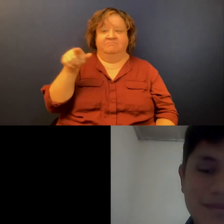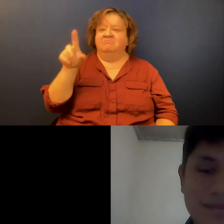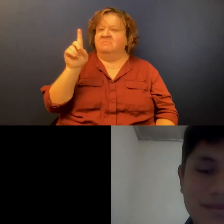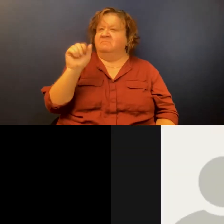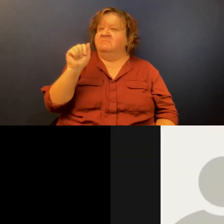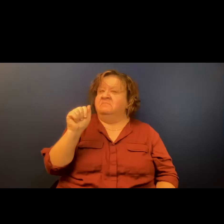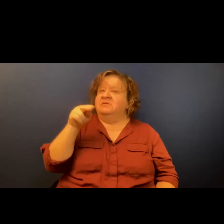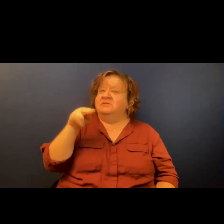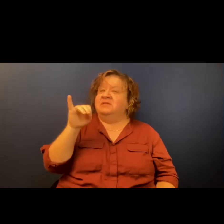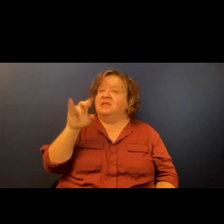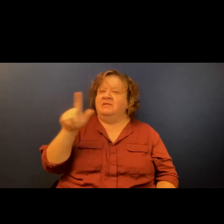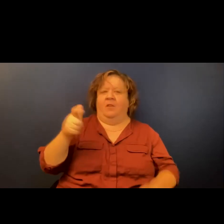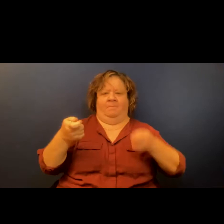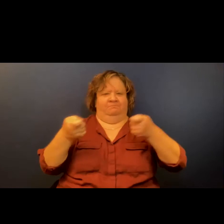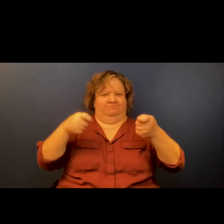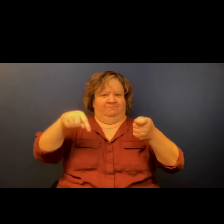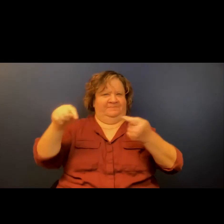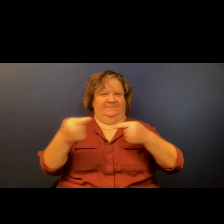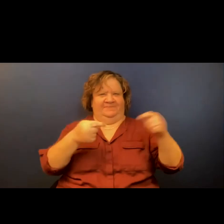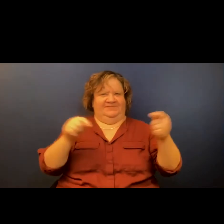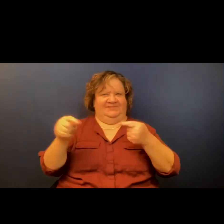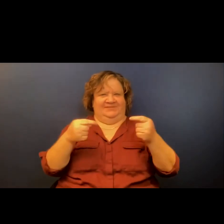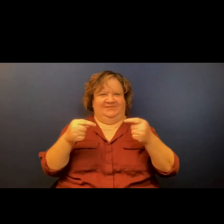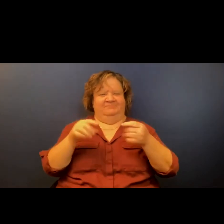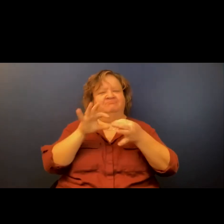Daniel, you have the floor. Thank you.